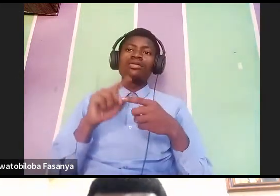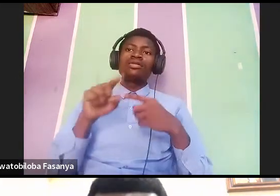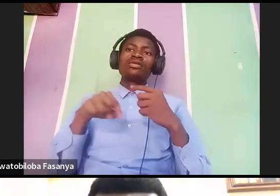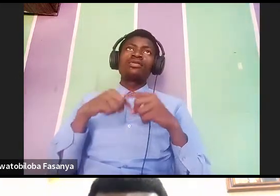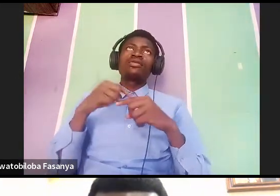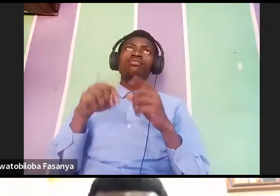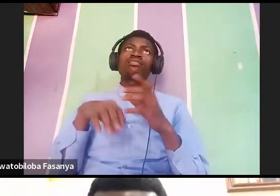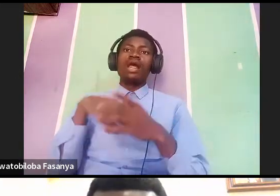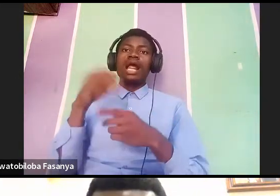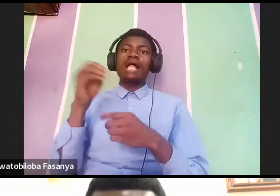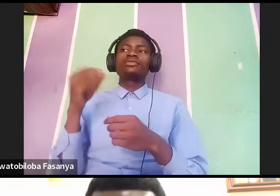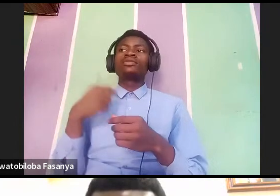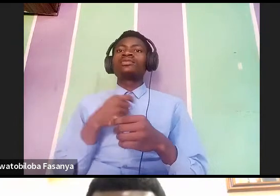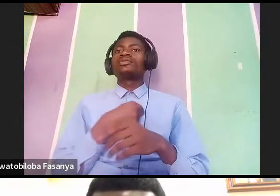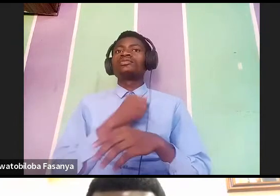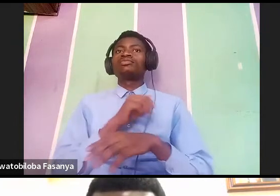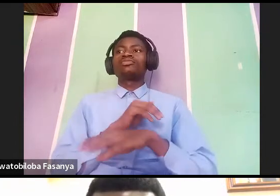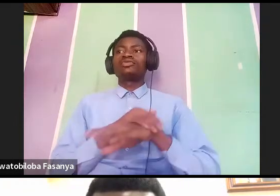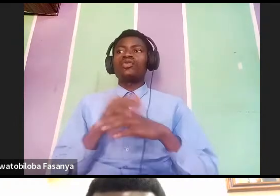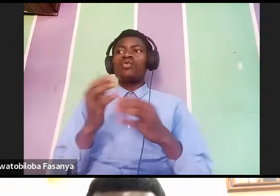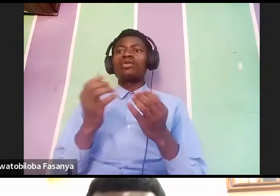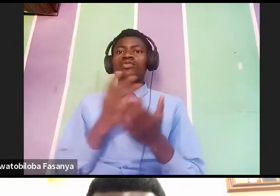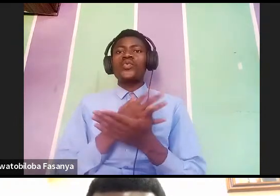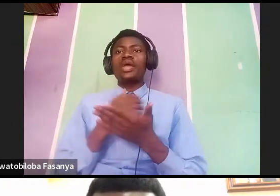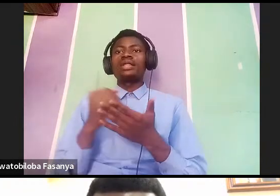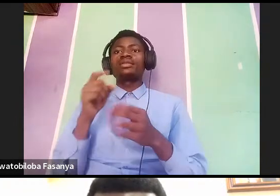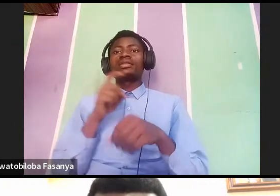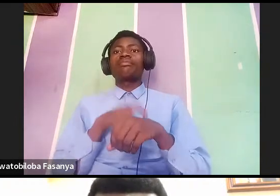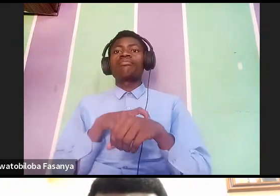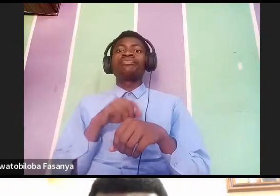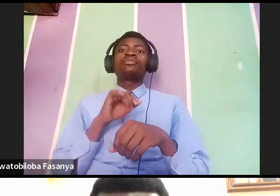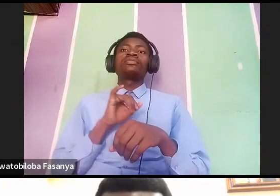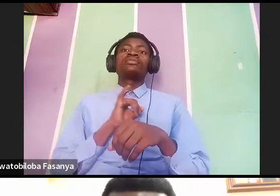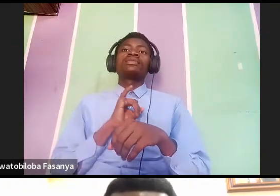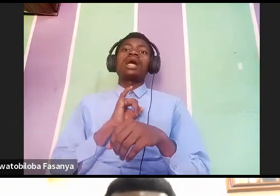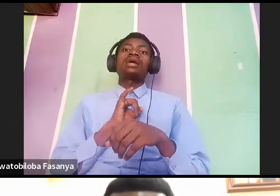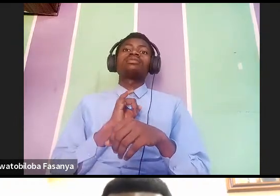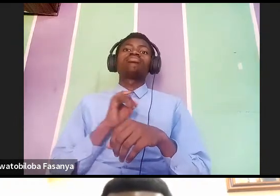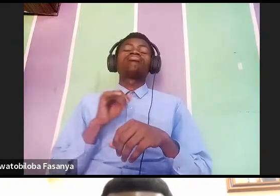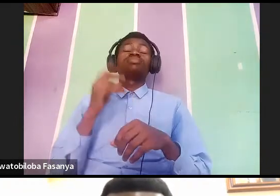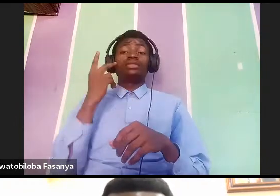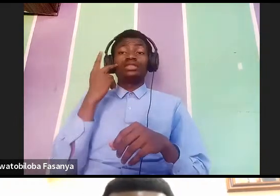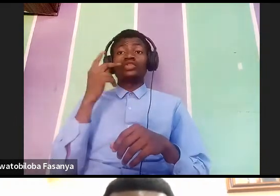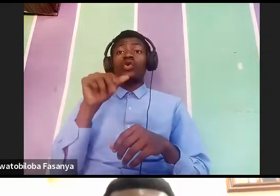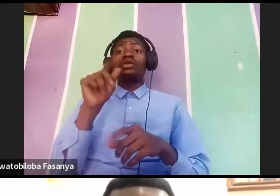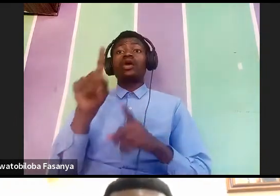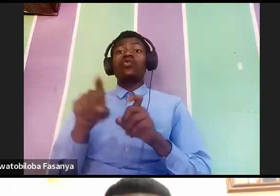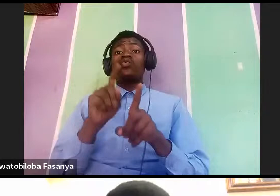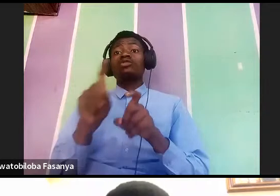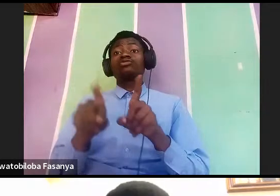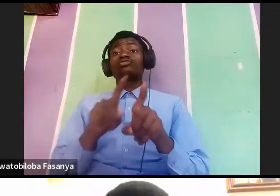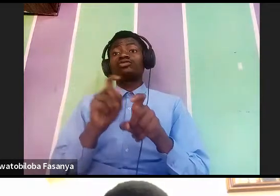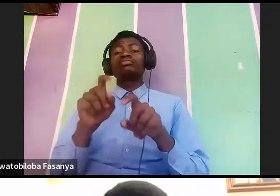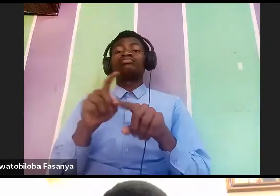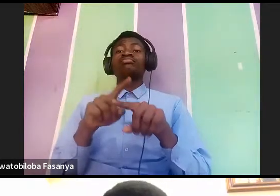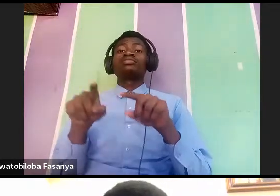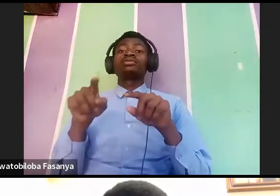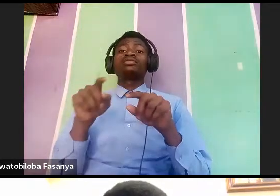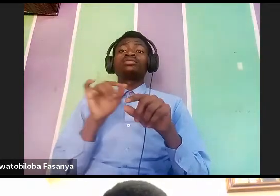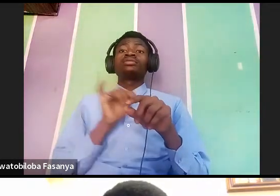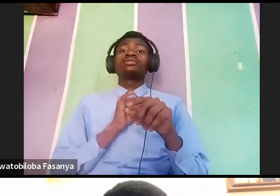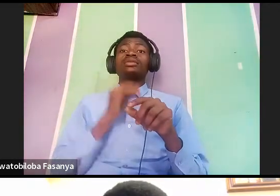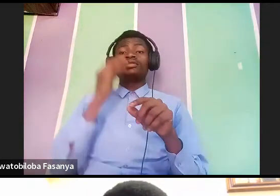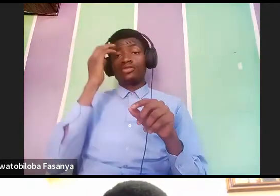times. I didn't see other questions posted, and I guess that our audience have been